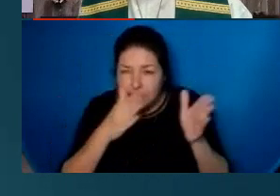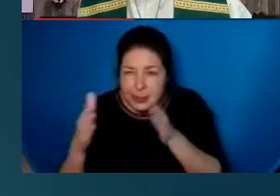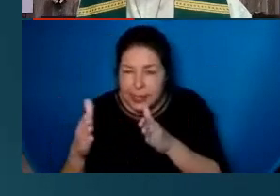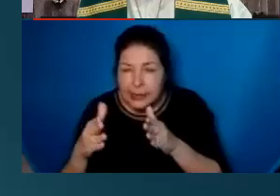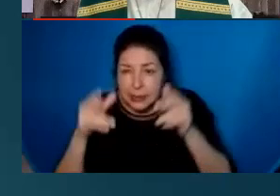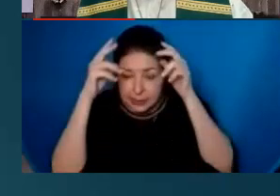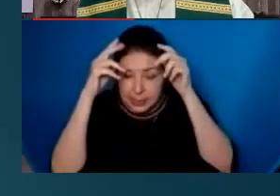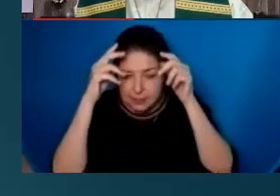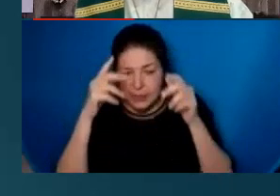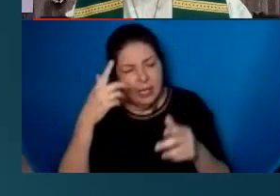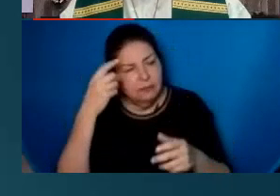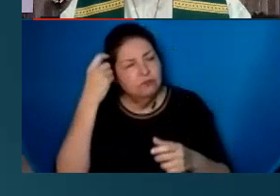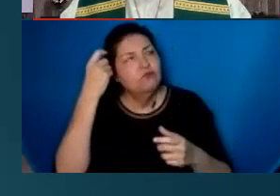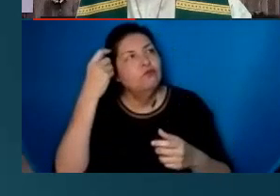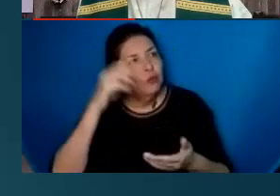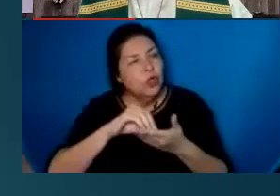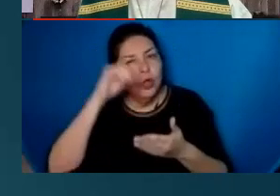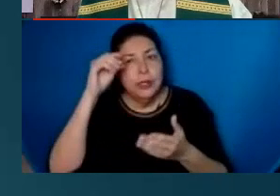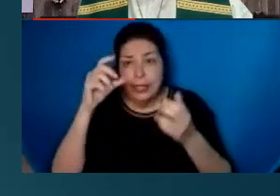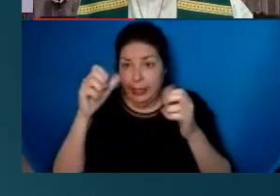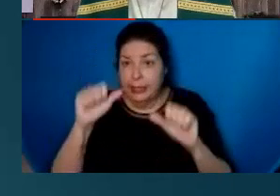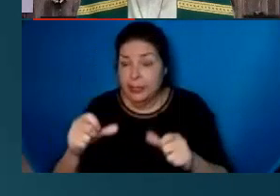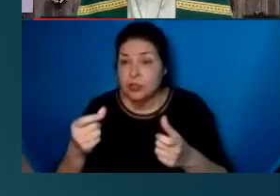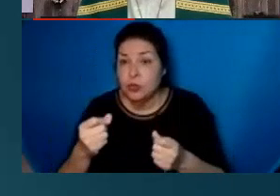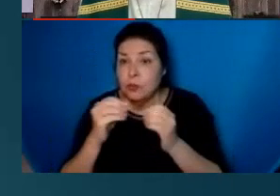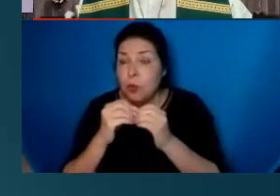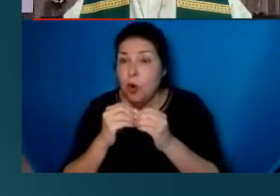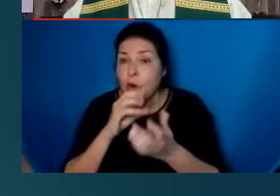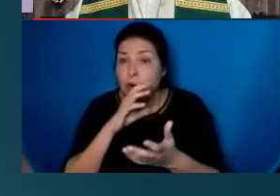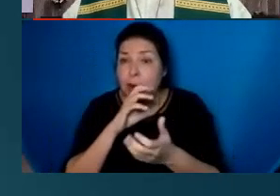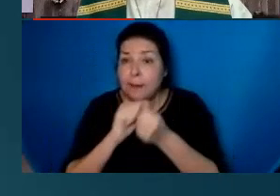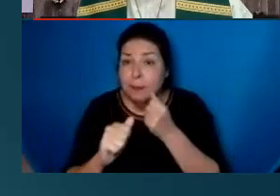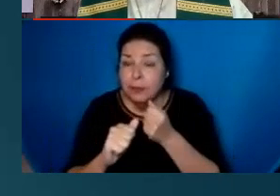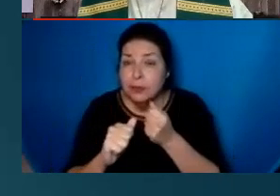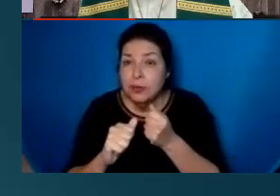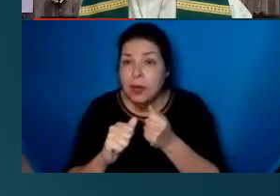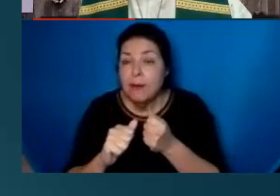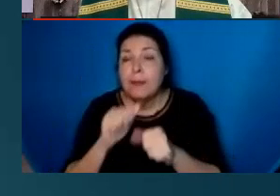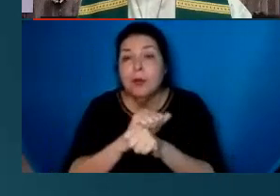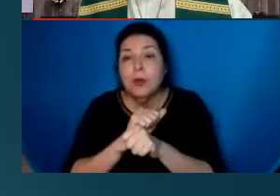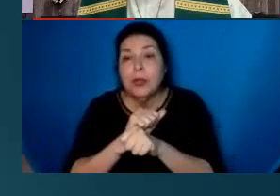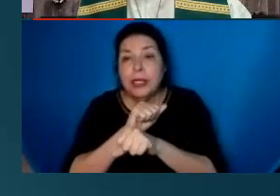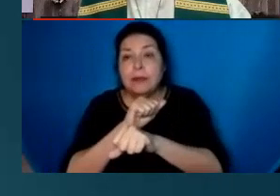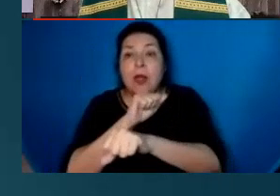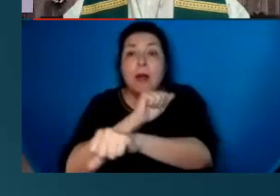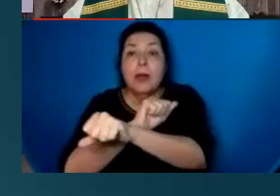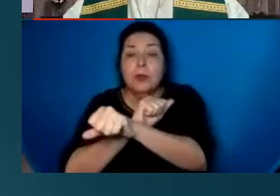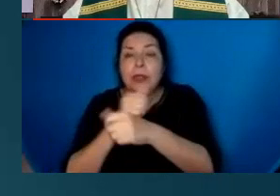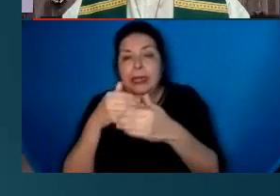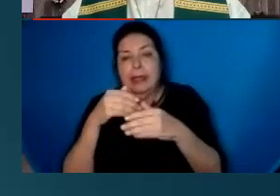do more damage in our modern culture by working quietly behind the scenes. It is